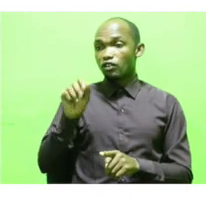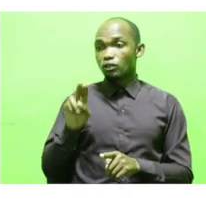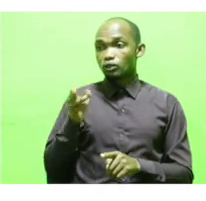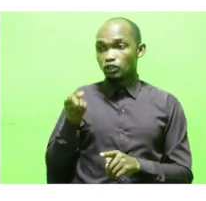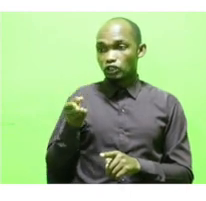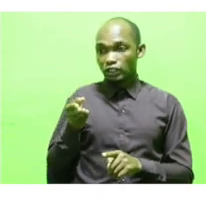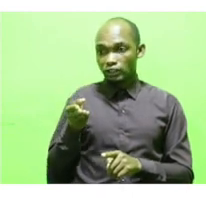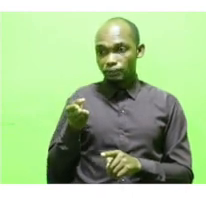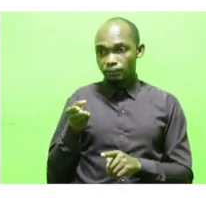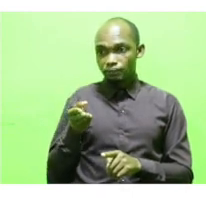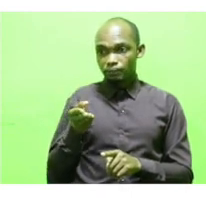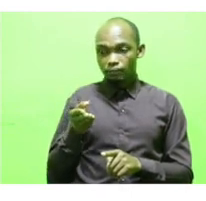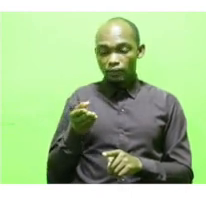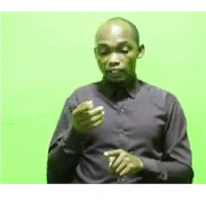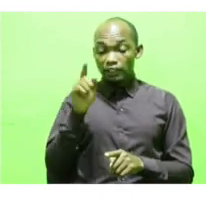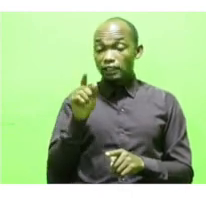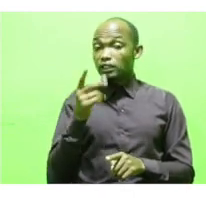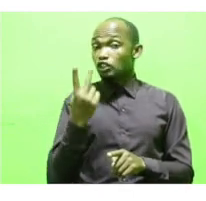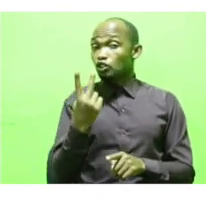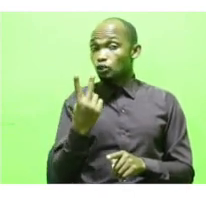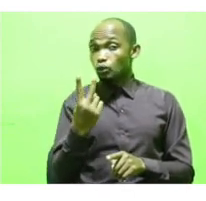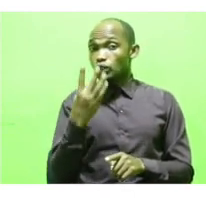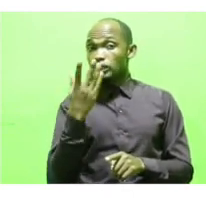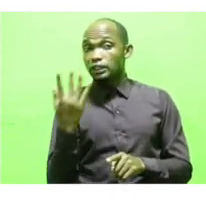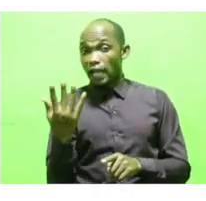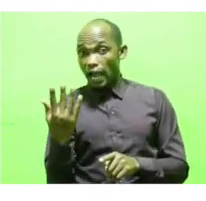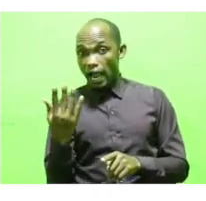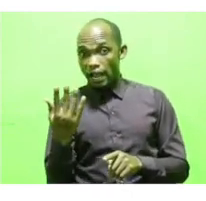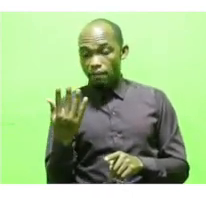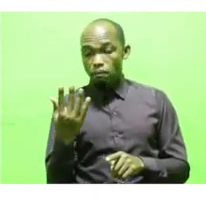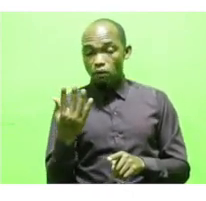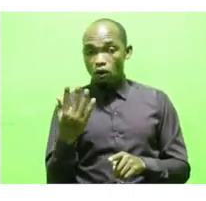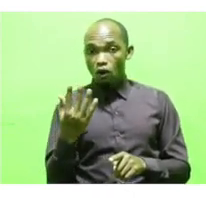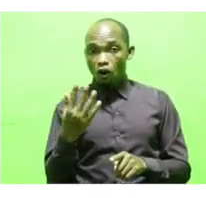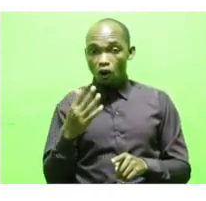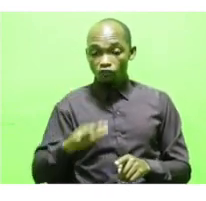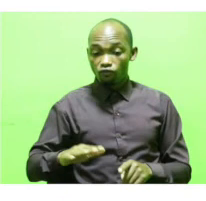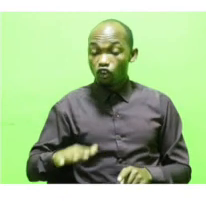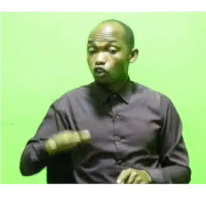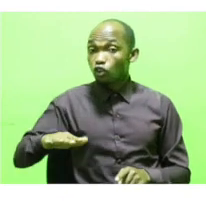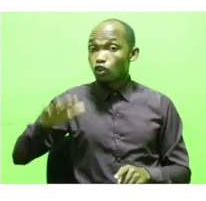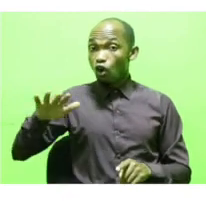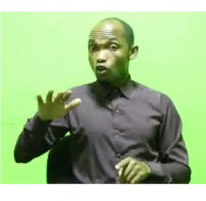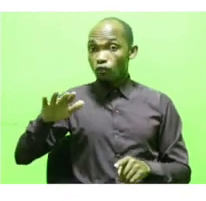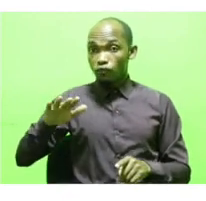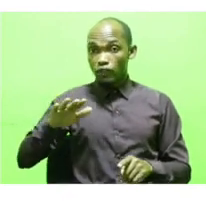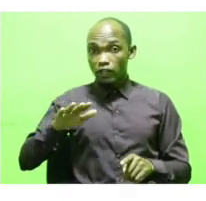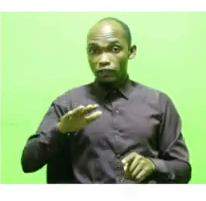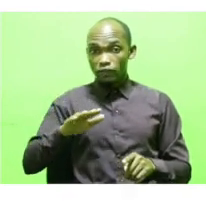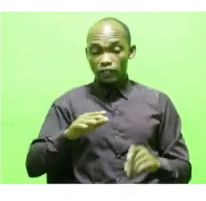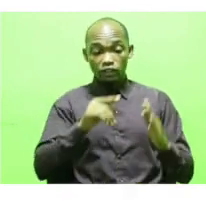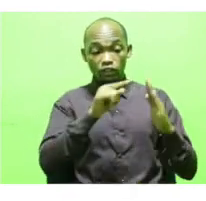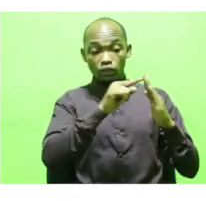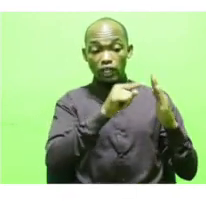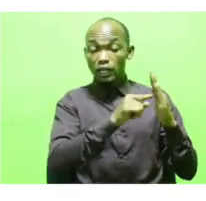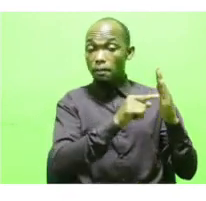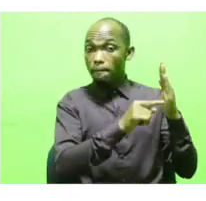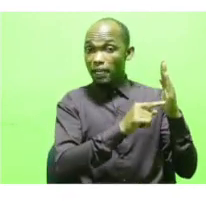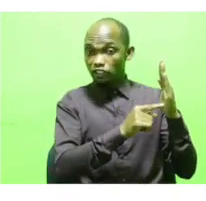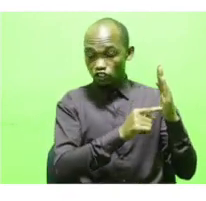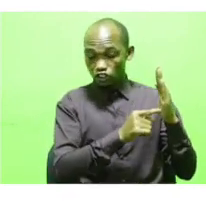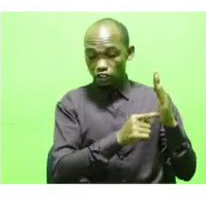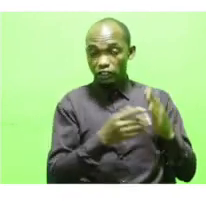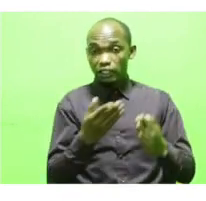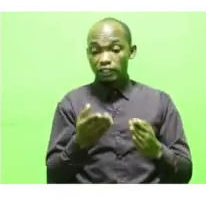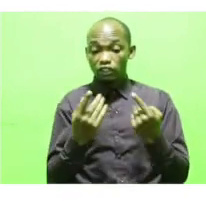that exhibit each kind of growth. So there are two types of growth here which have been mentioned, and we are required